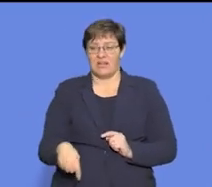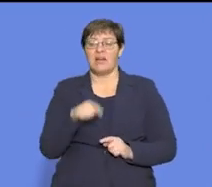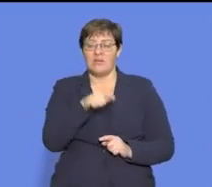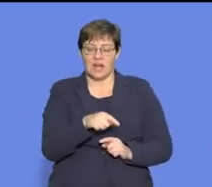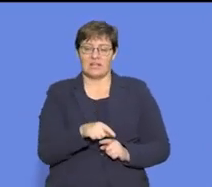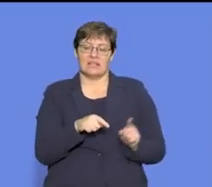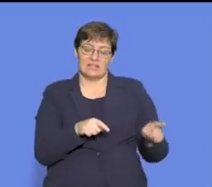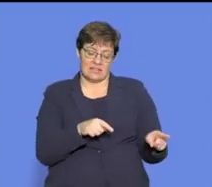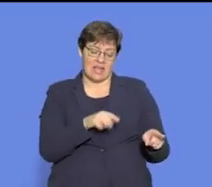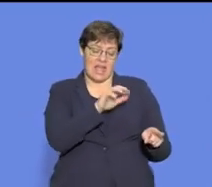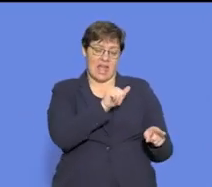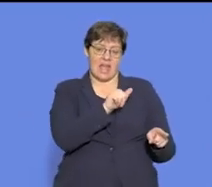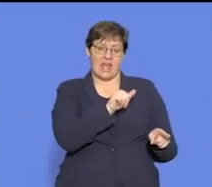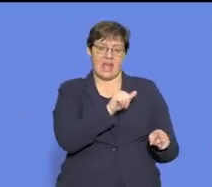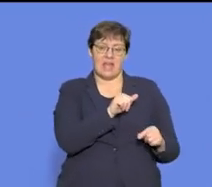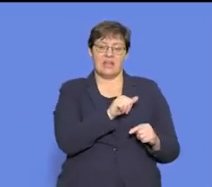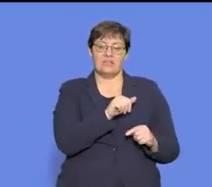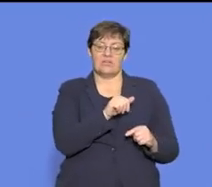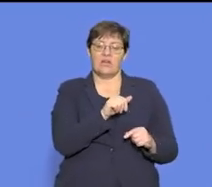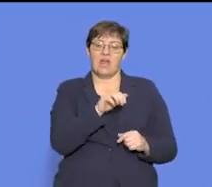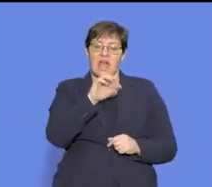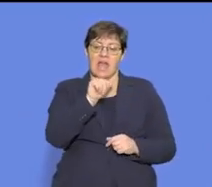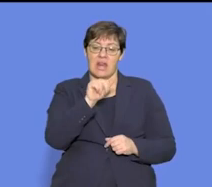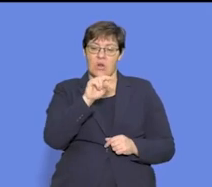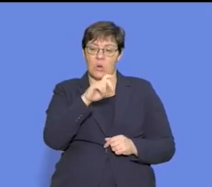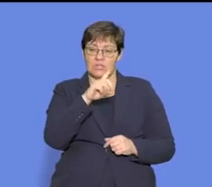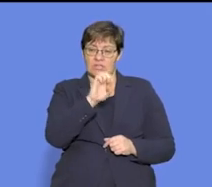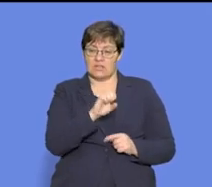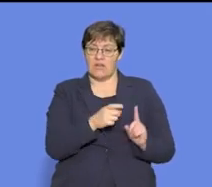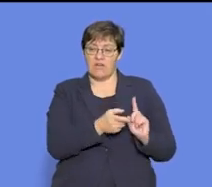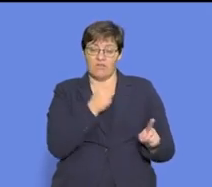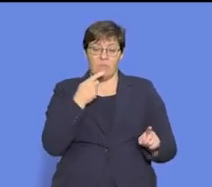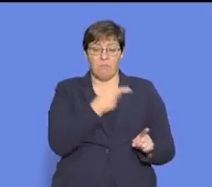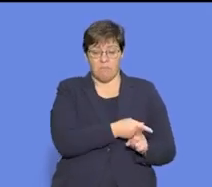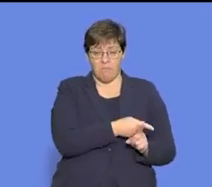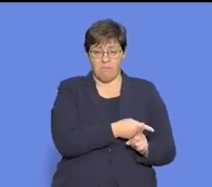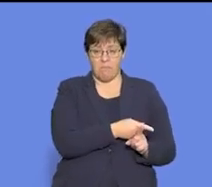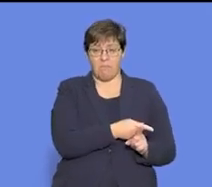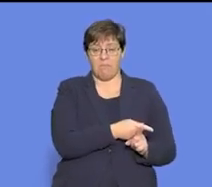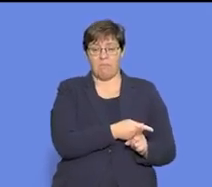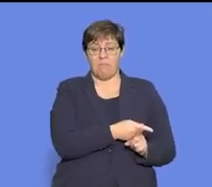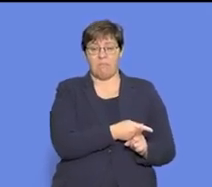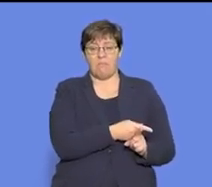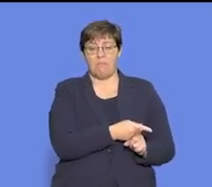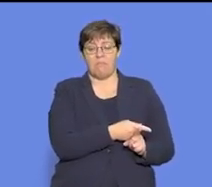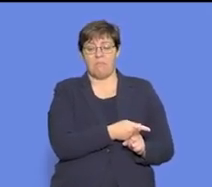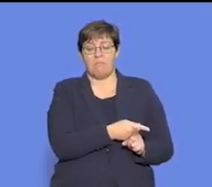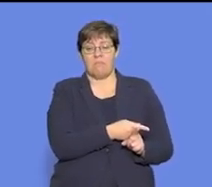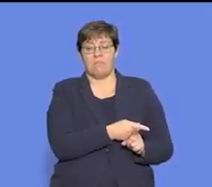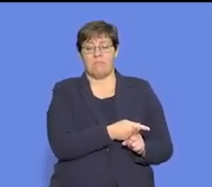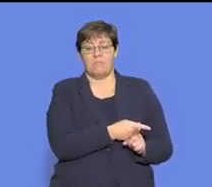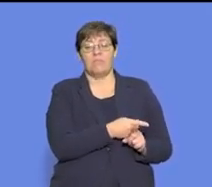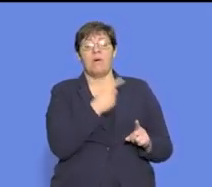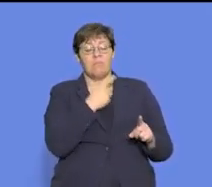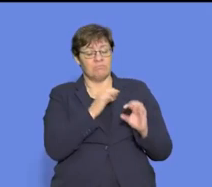that being a positive value is this is the anode. And so the reaction, starting from there, the electrons are